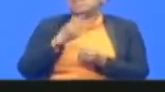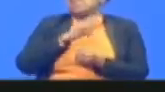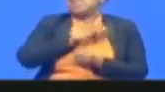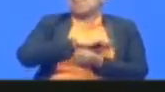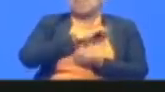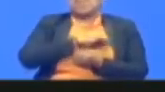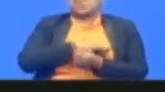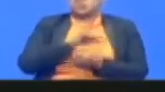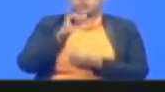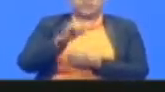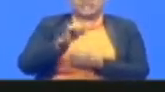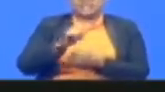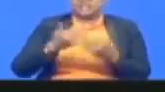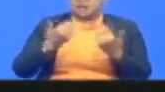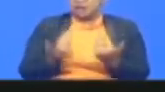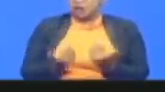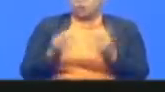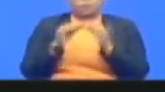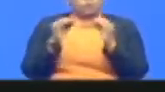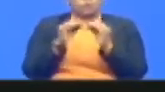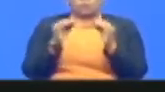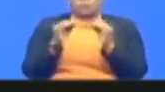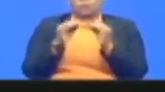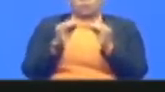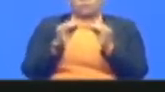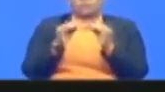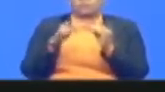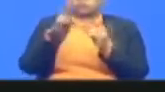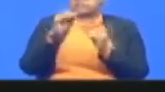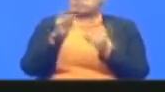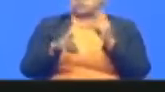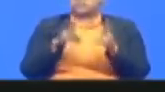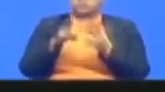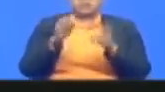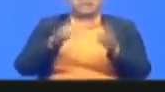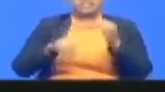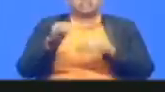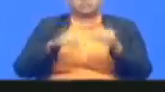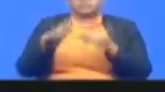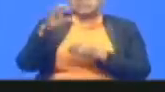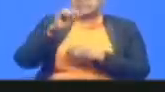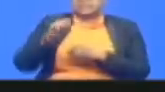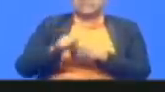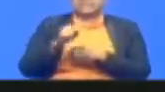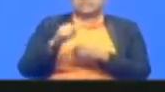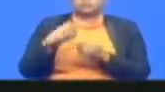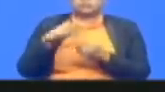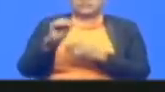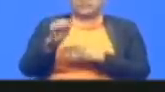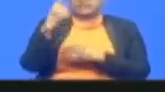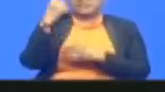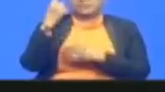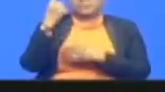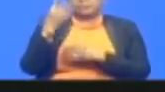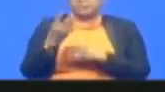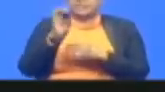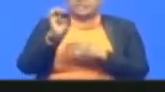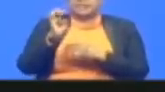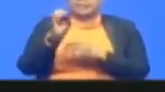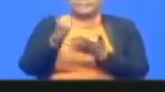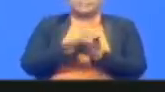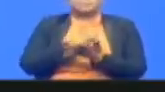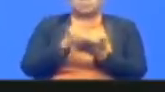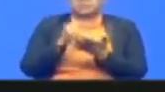political incitement now and in the run-up to the 2022 elections. The CS opened the first among four e-passport issuing